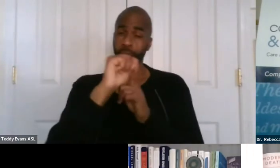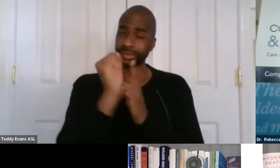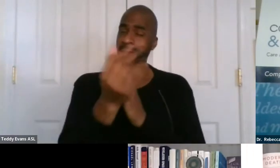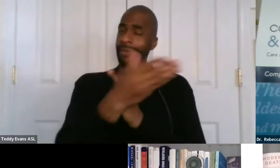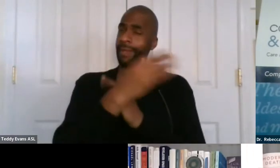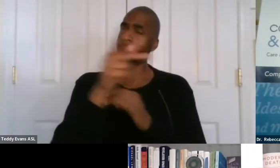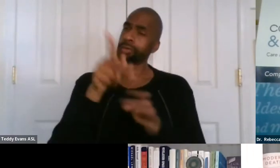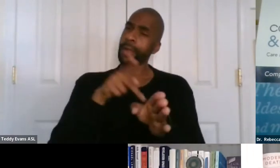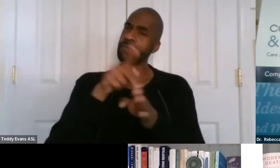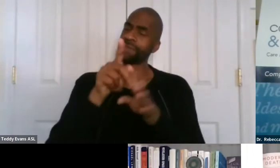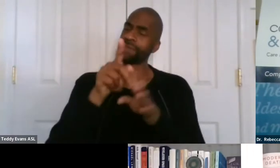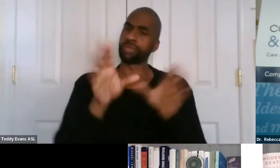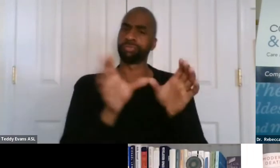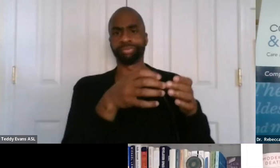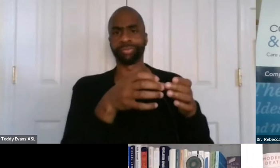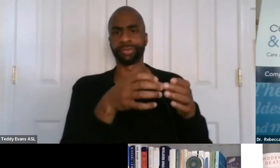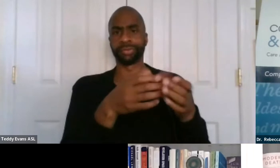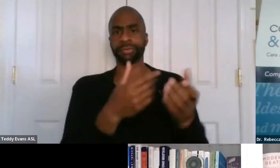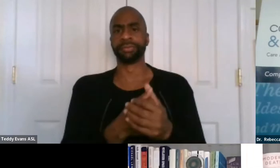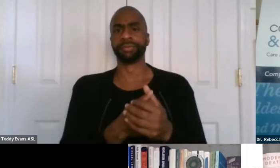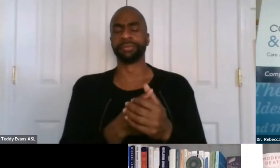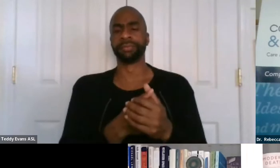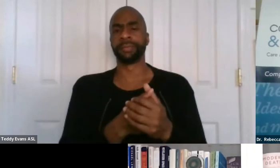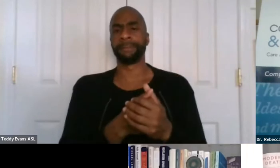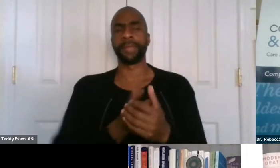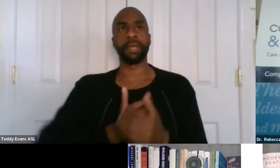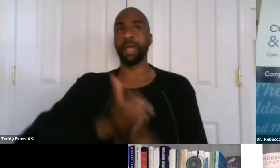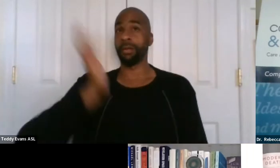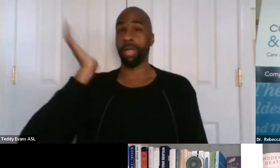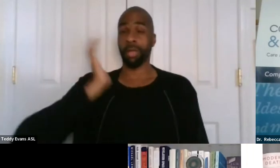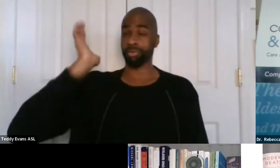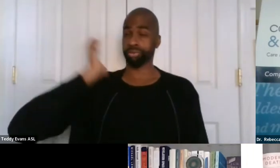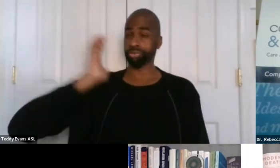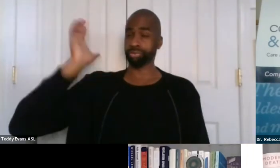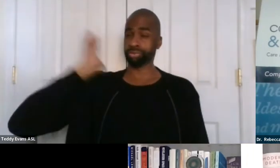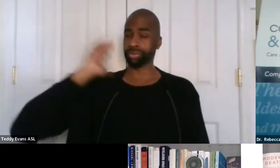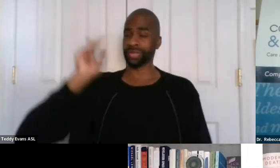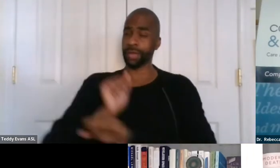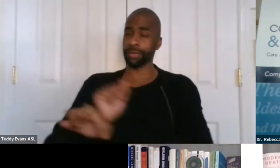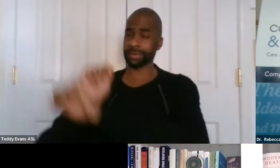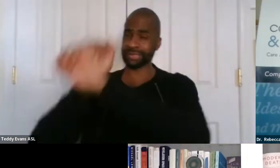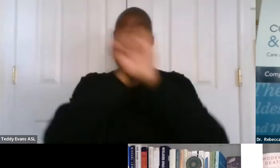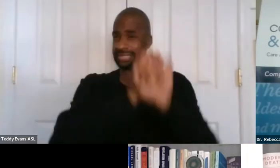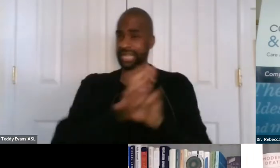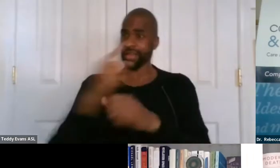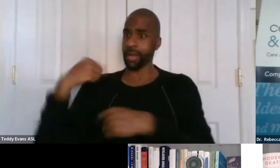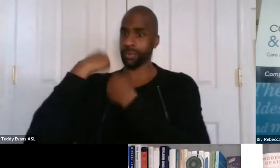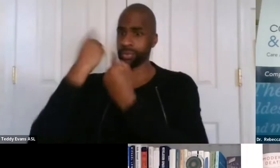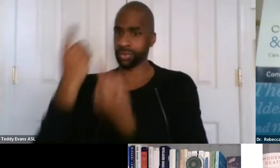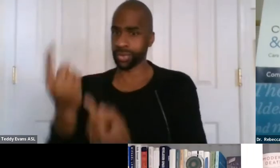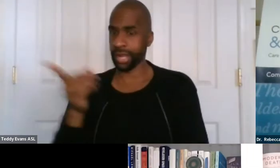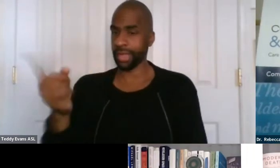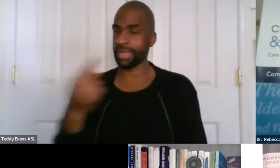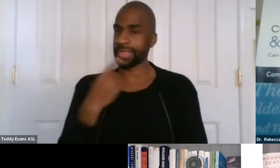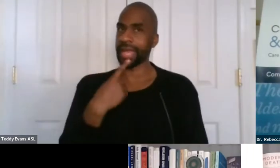circles that were introduced as far back as the time of slavery. One of those ideas is that Black people have a higher threshold